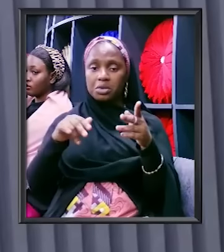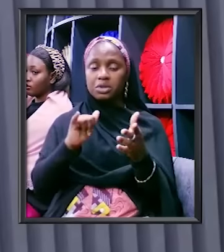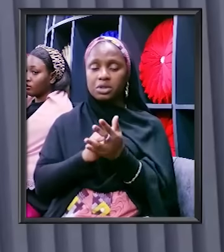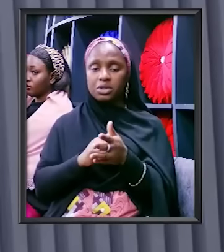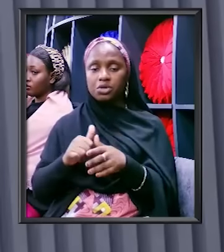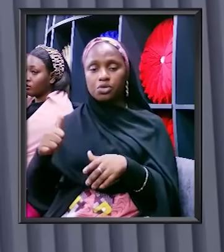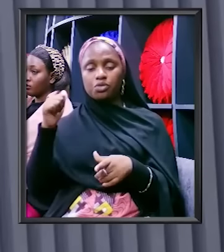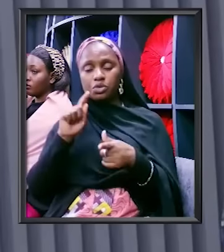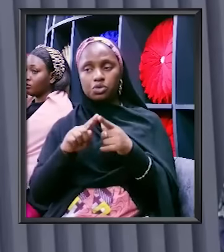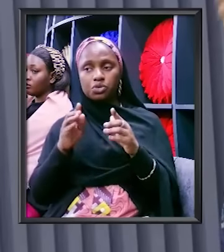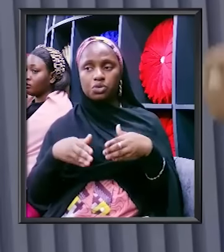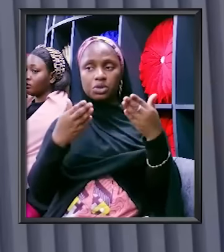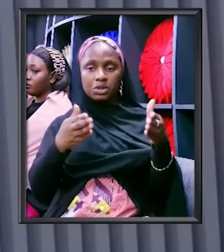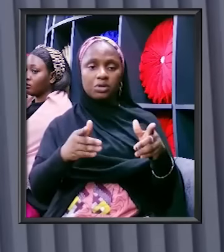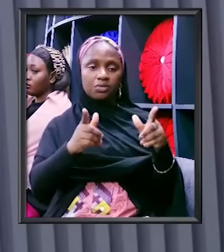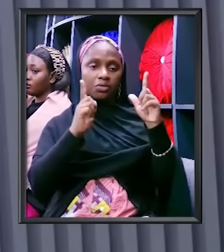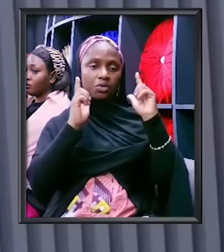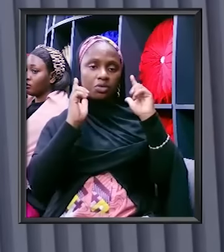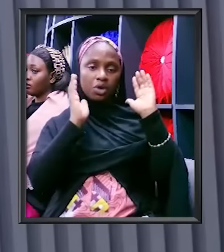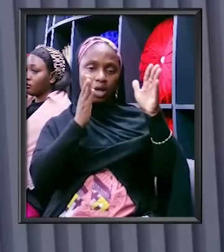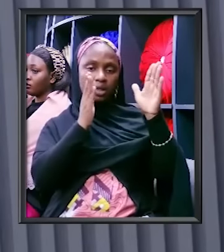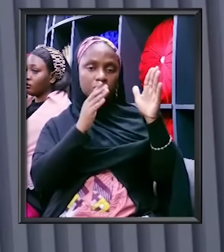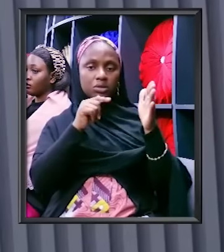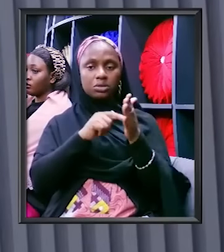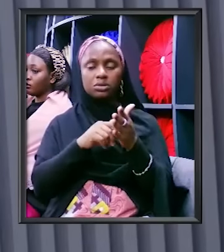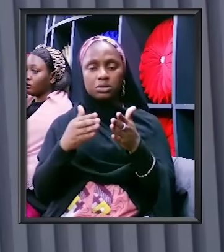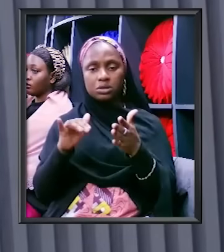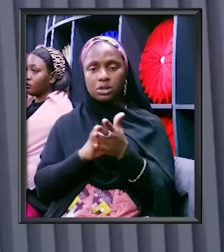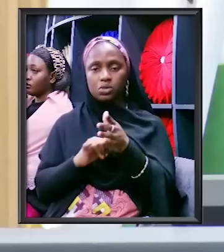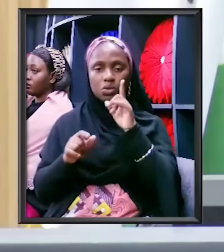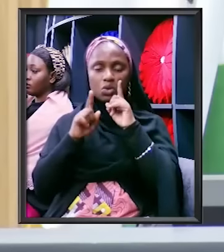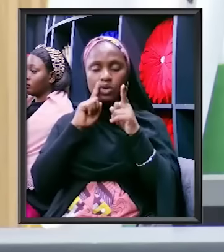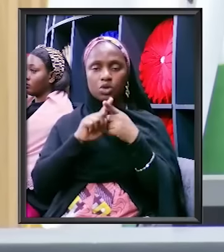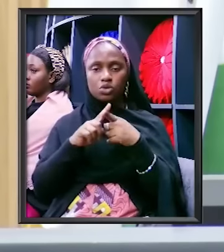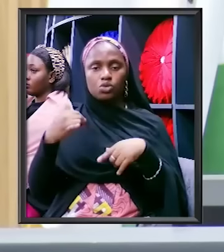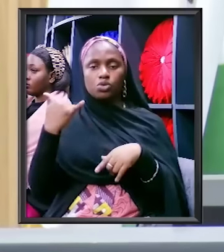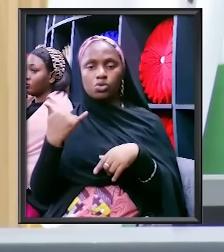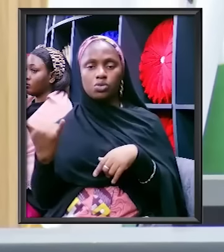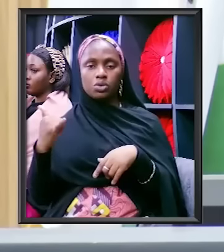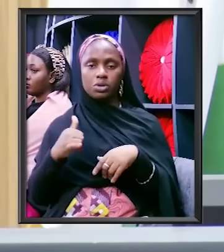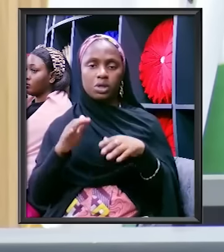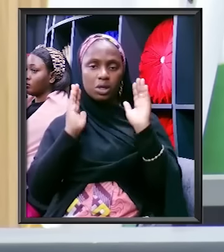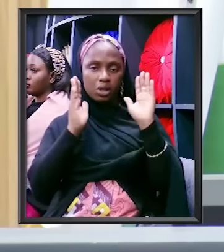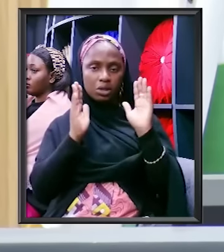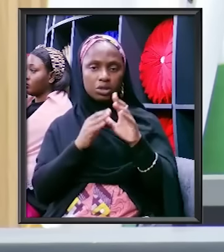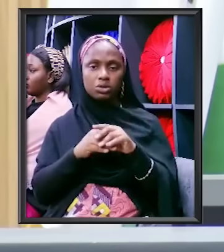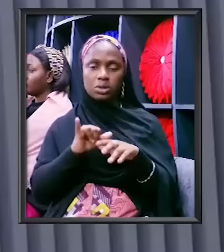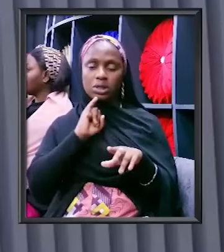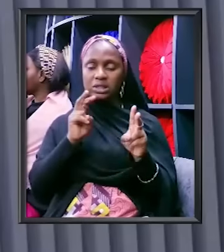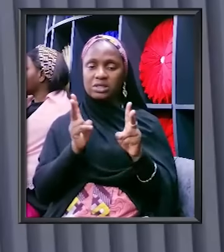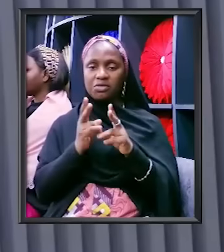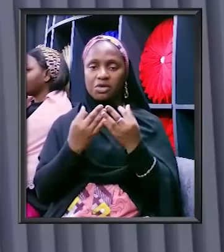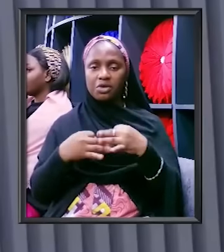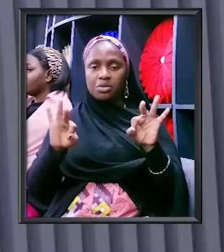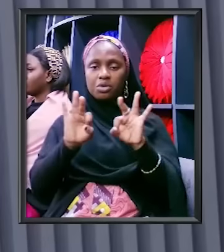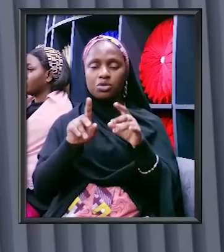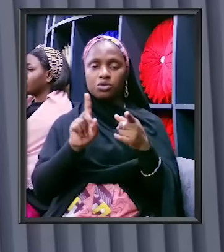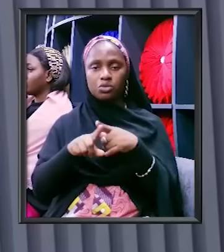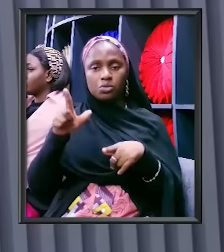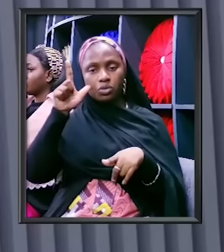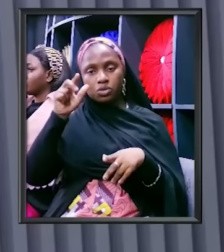attention. This is where we they talk today. Now to call their attention, reach that side. And it's important that they listen to